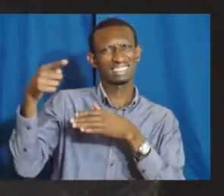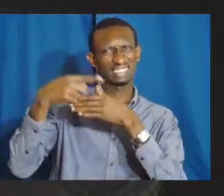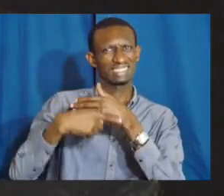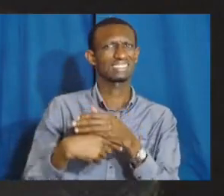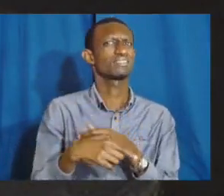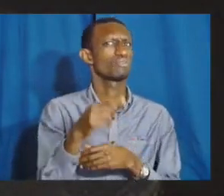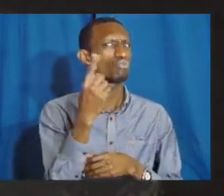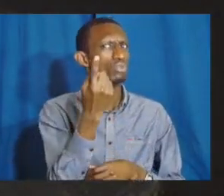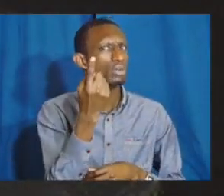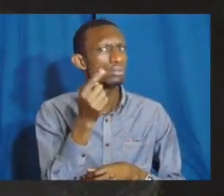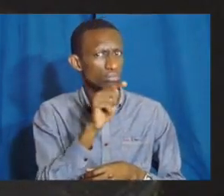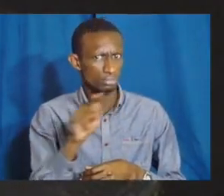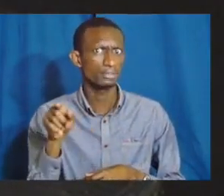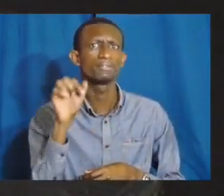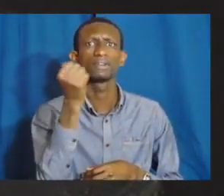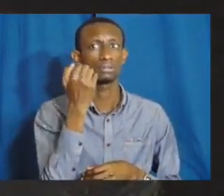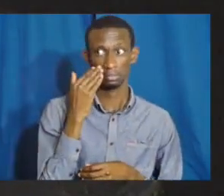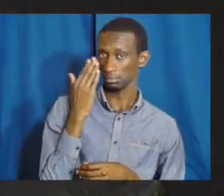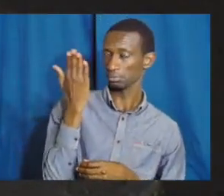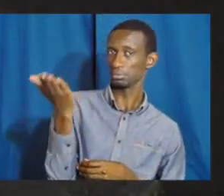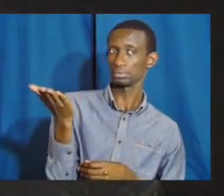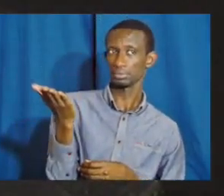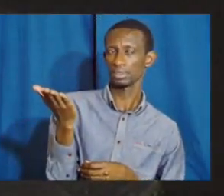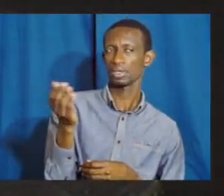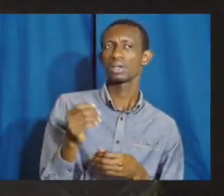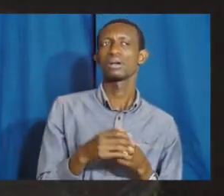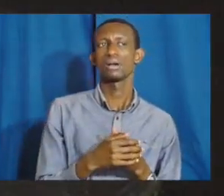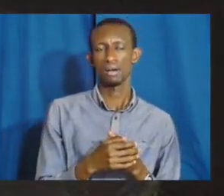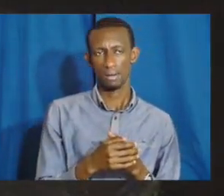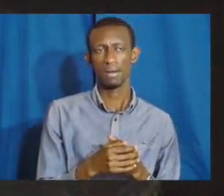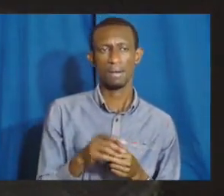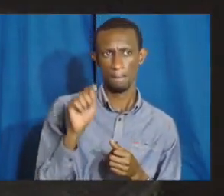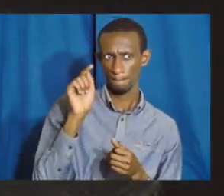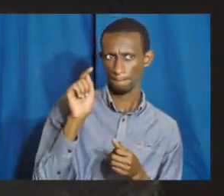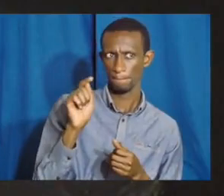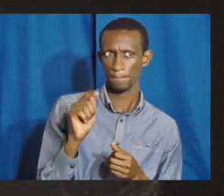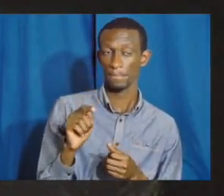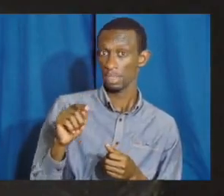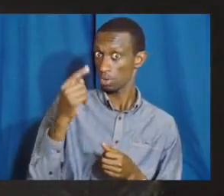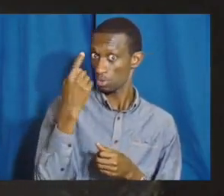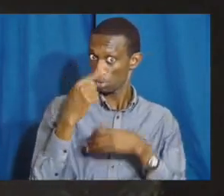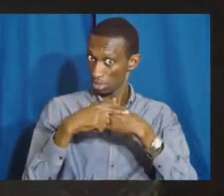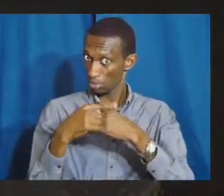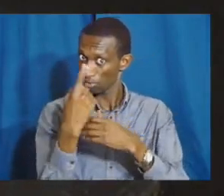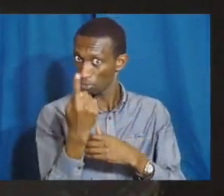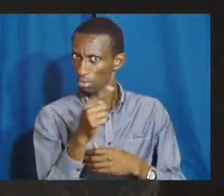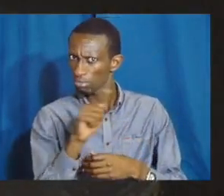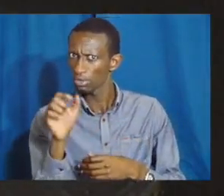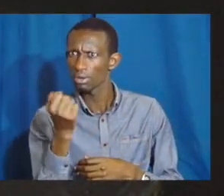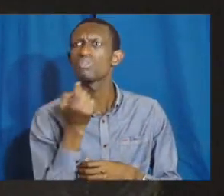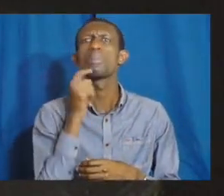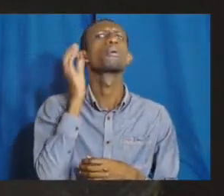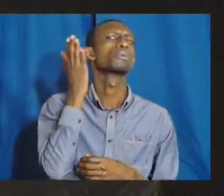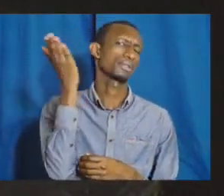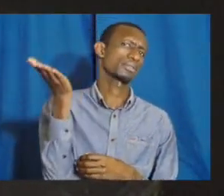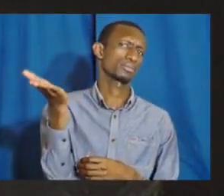1.5. Do you see it? At negative 1.5. It was supposed to be here,